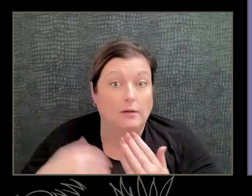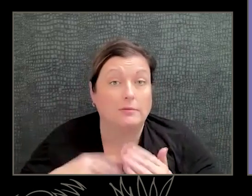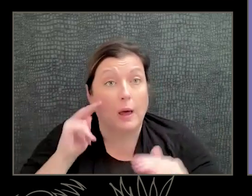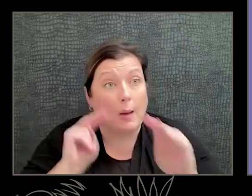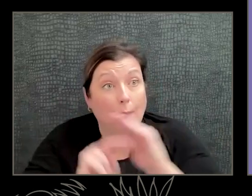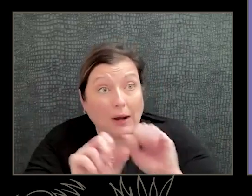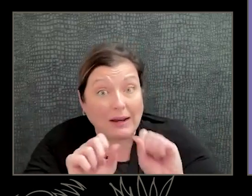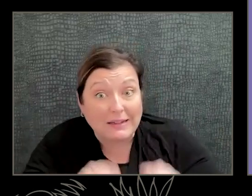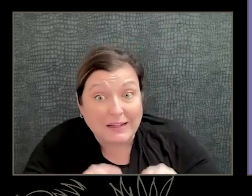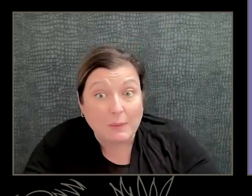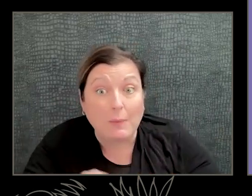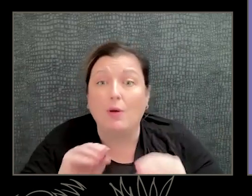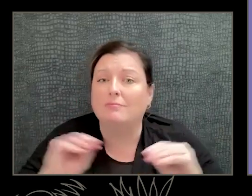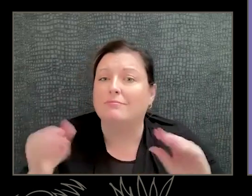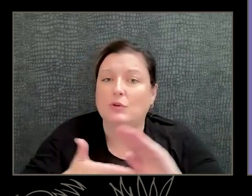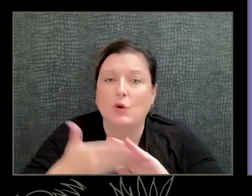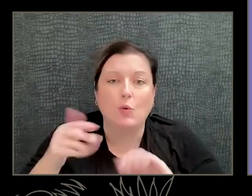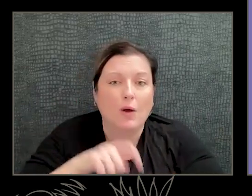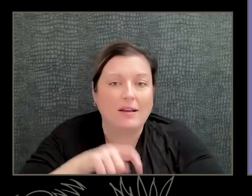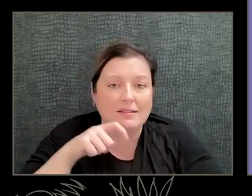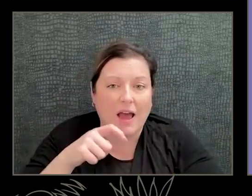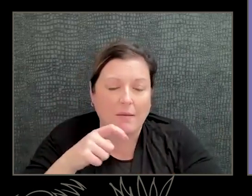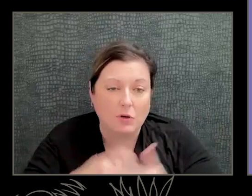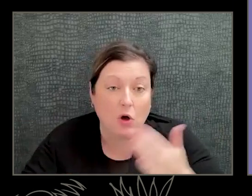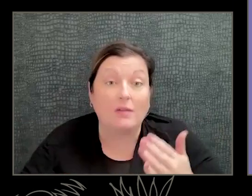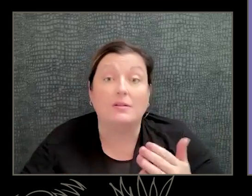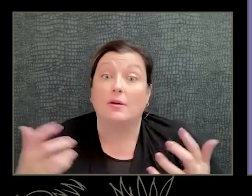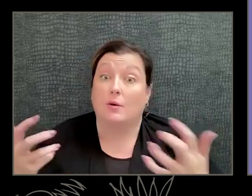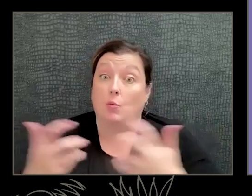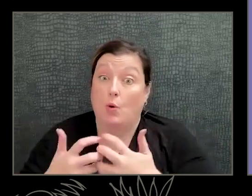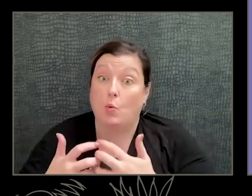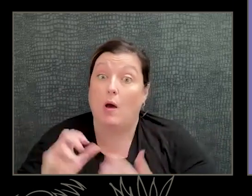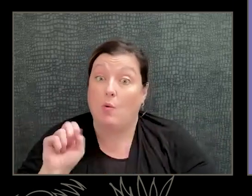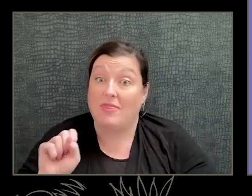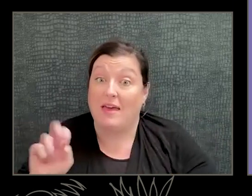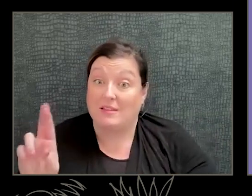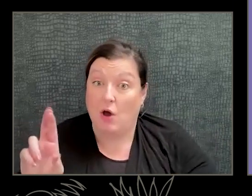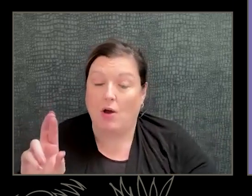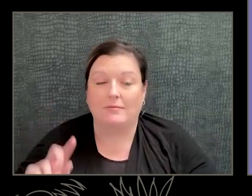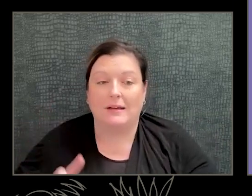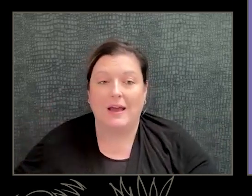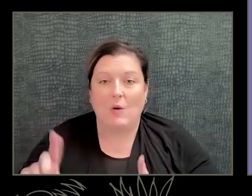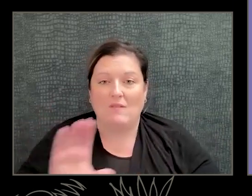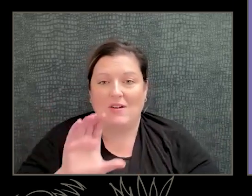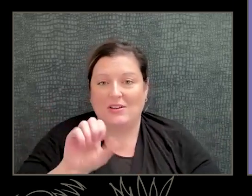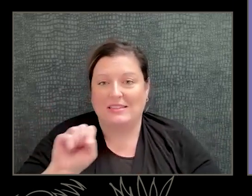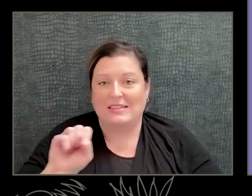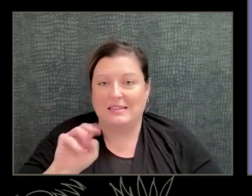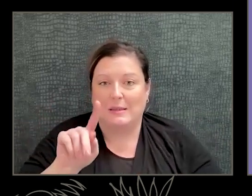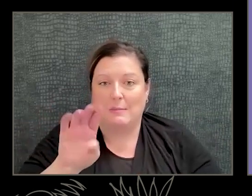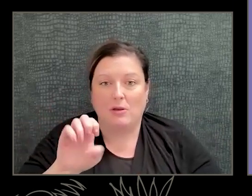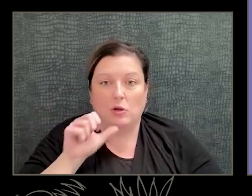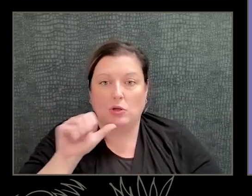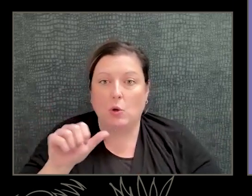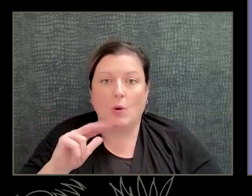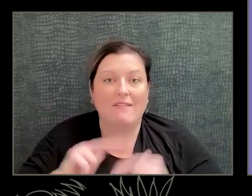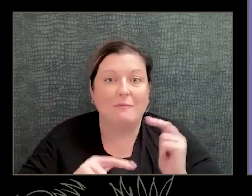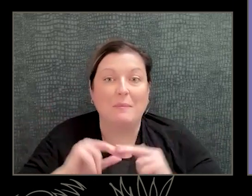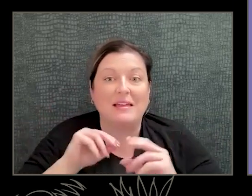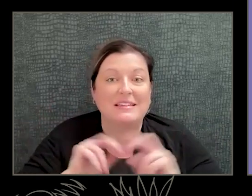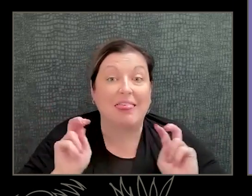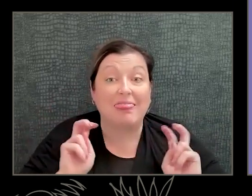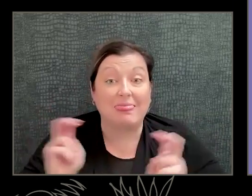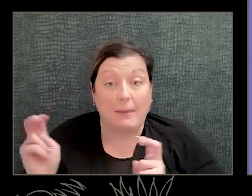cost, and they work really well with SSR. However, CSS modules don't have built-in theming per se. So